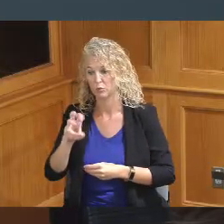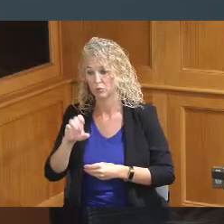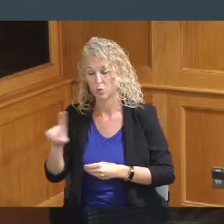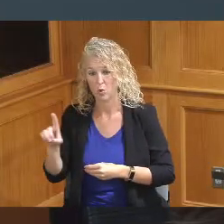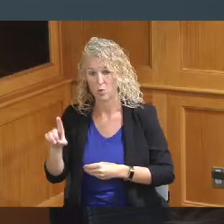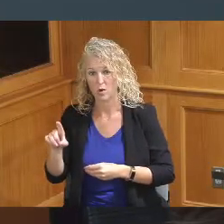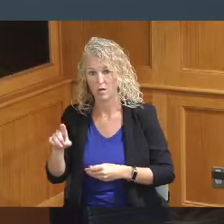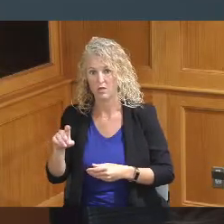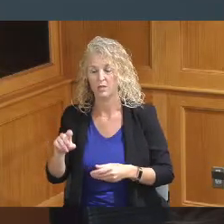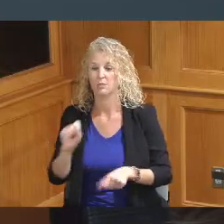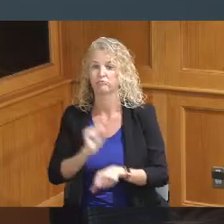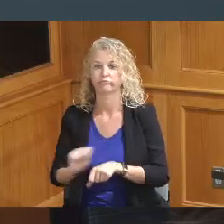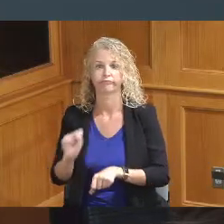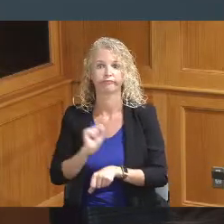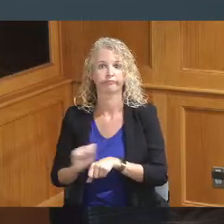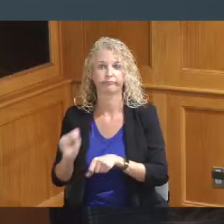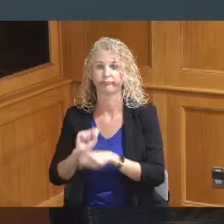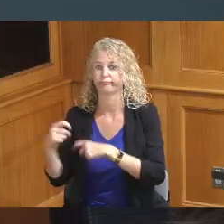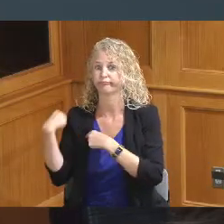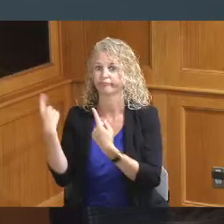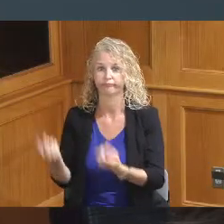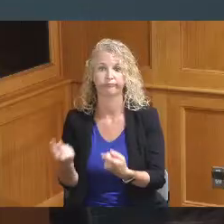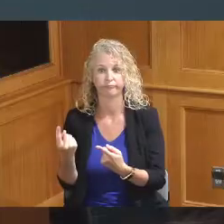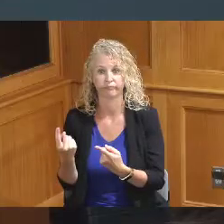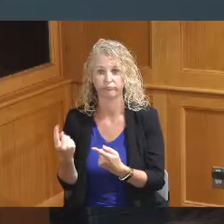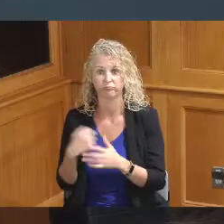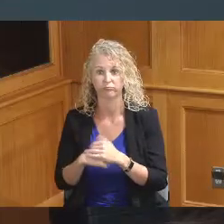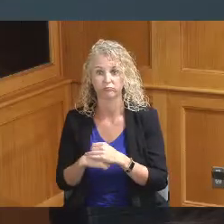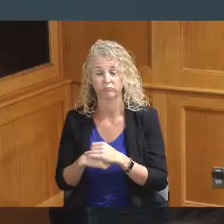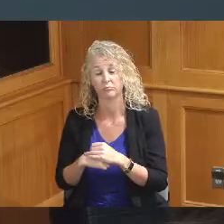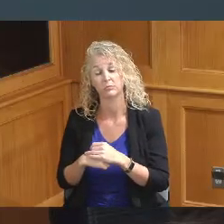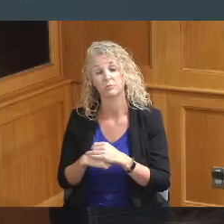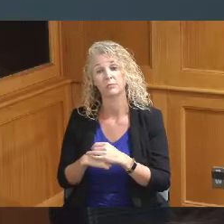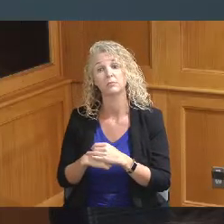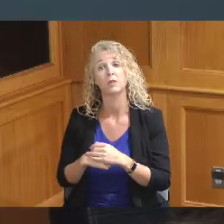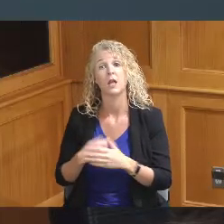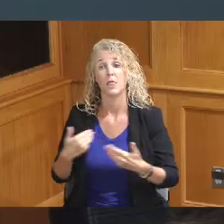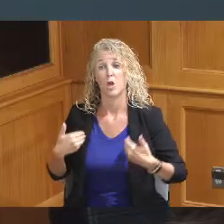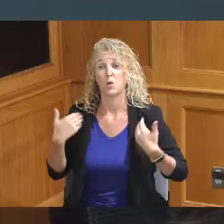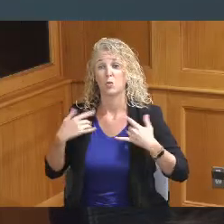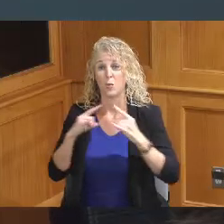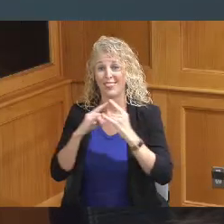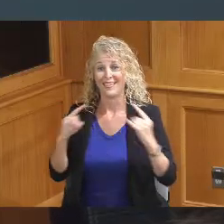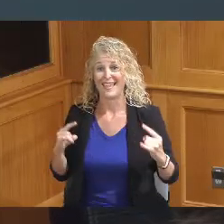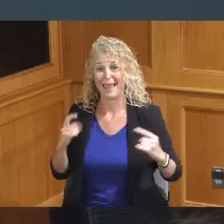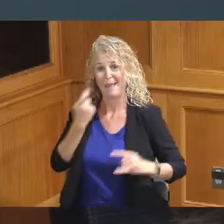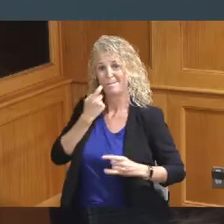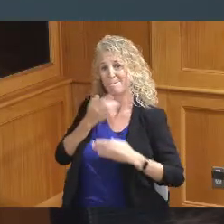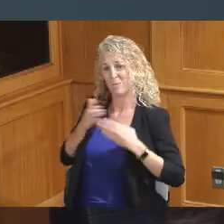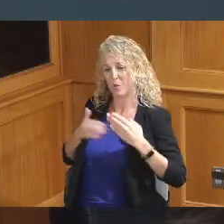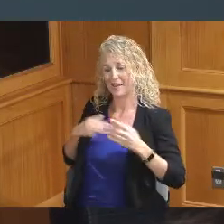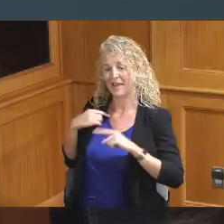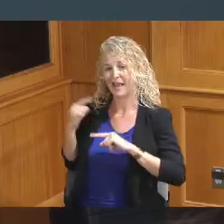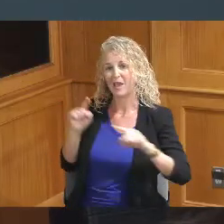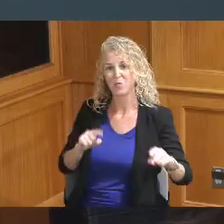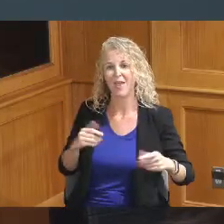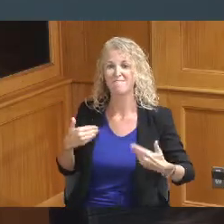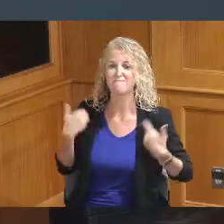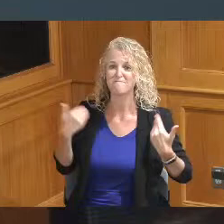through the ARPA funding. And also, I spoke at a youth camp over the weekend. Some young